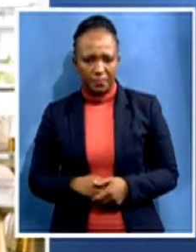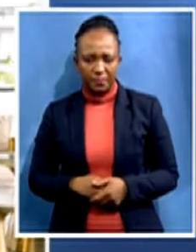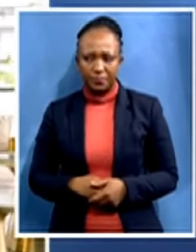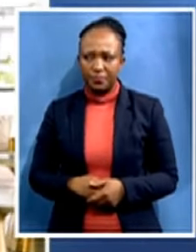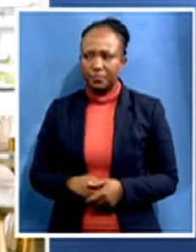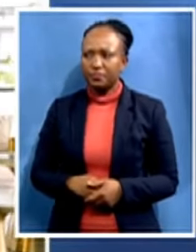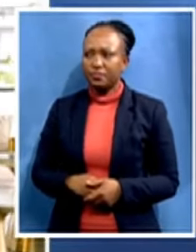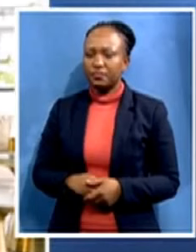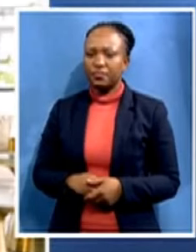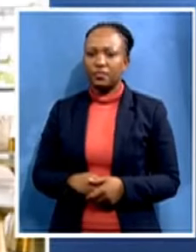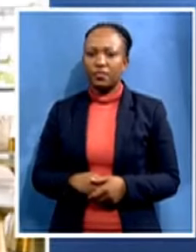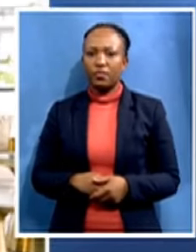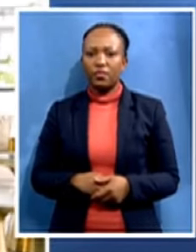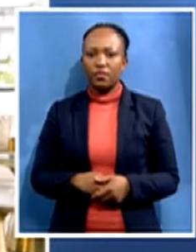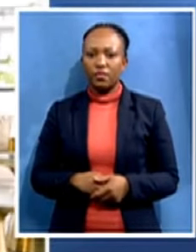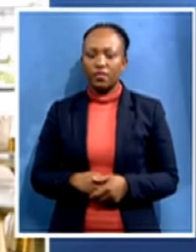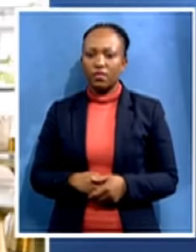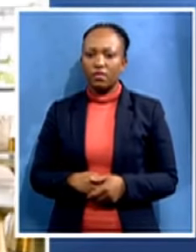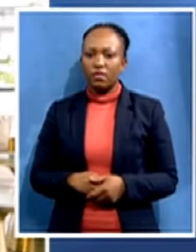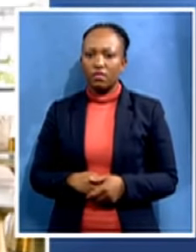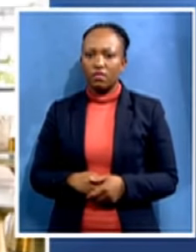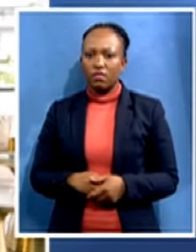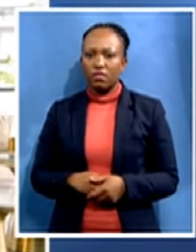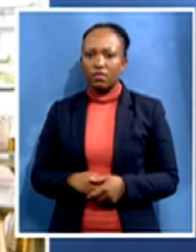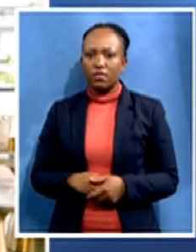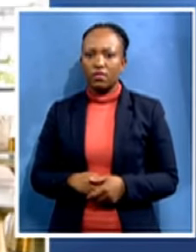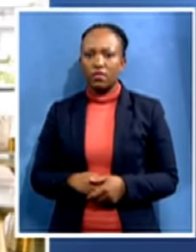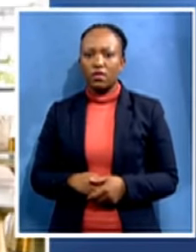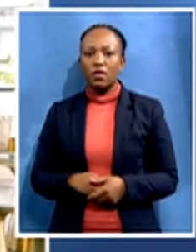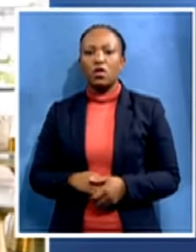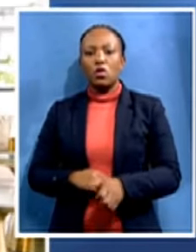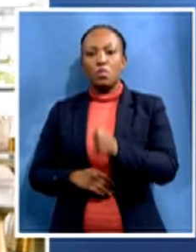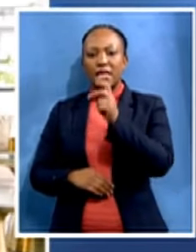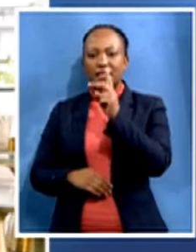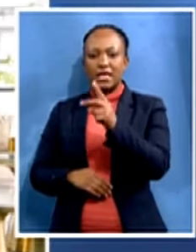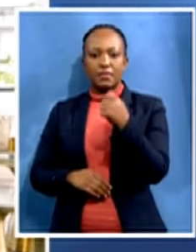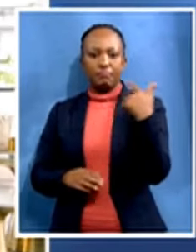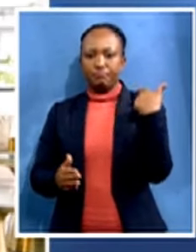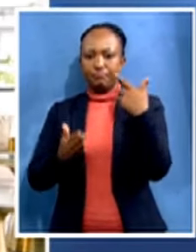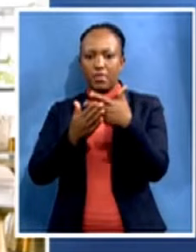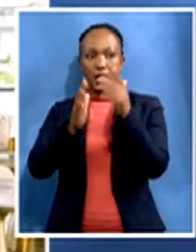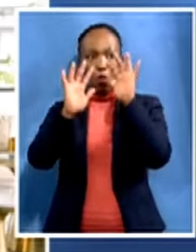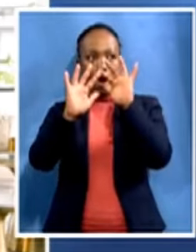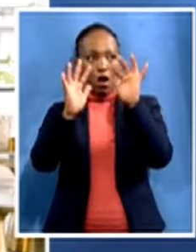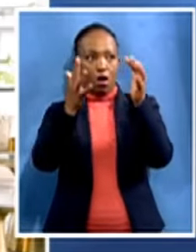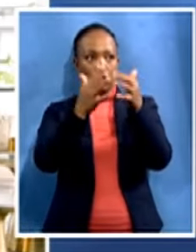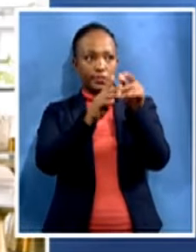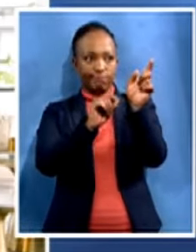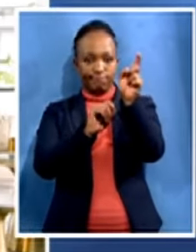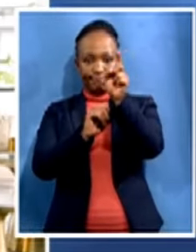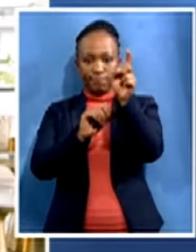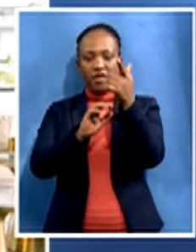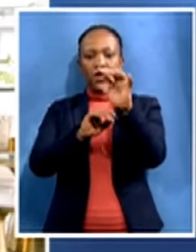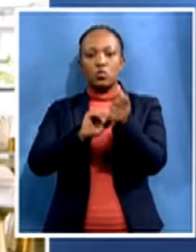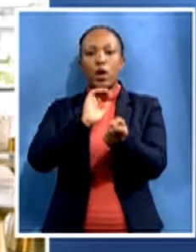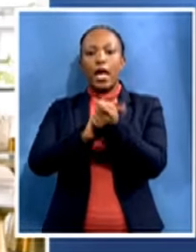we need to look at what has happened elsewhere in the world to also have a sense of what's going to happen here. Now, already, we started the